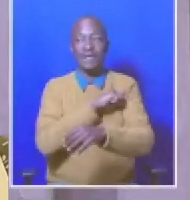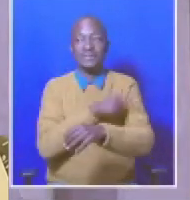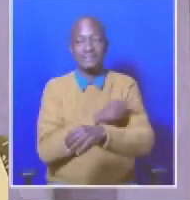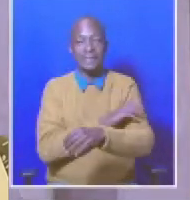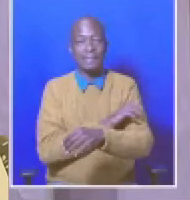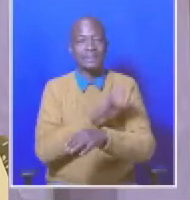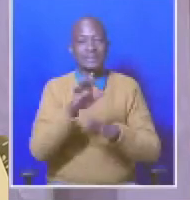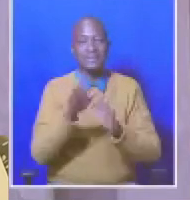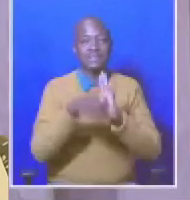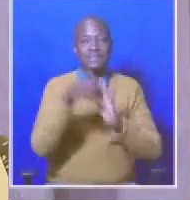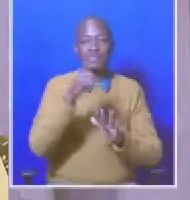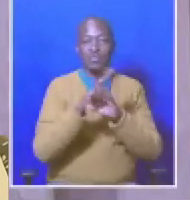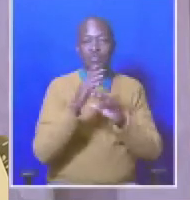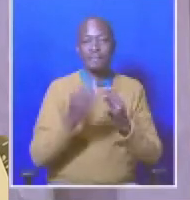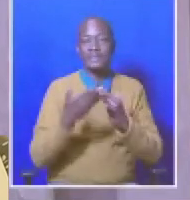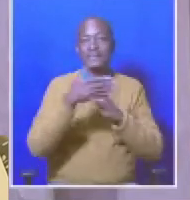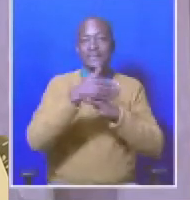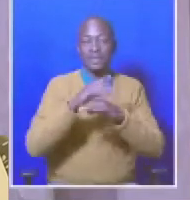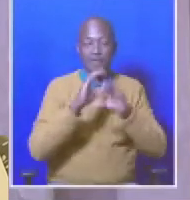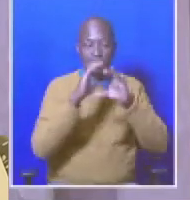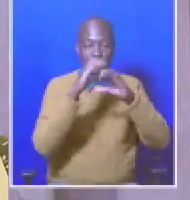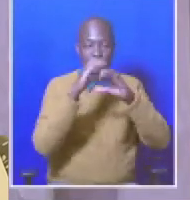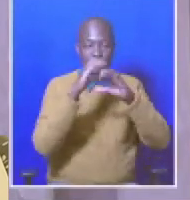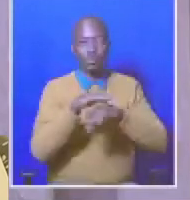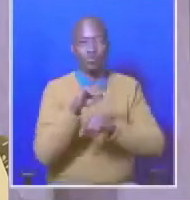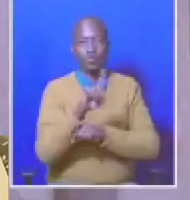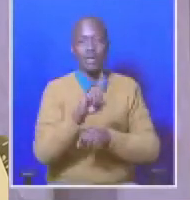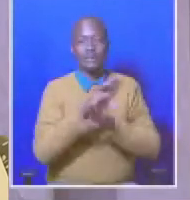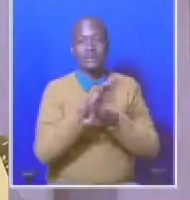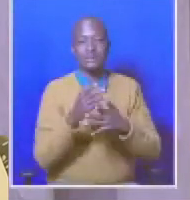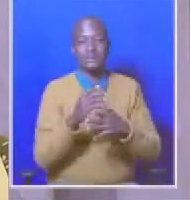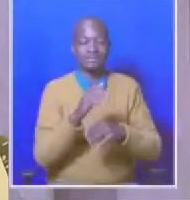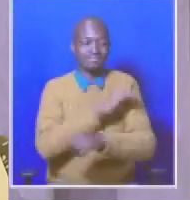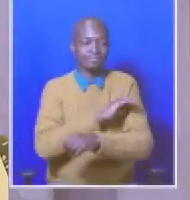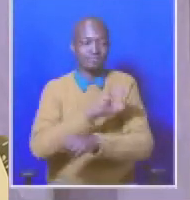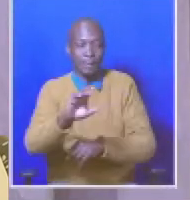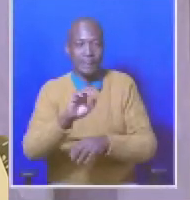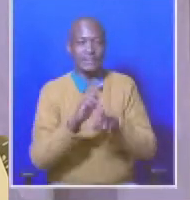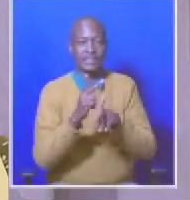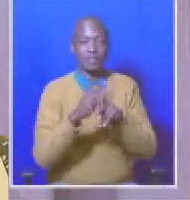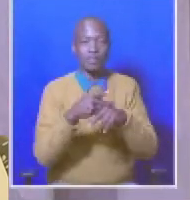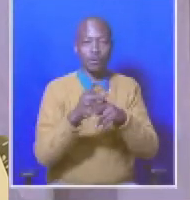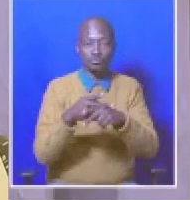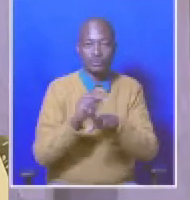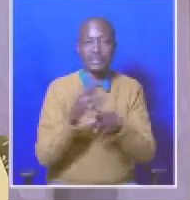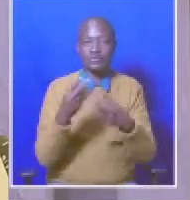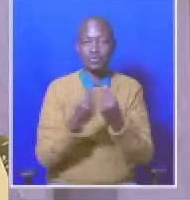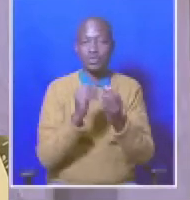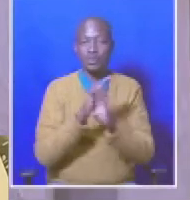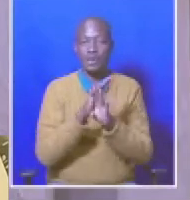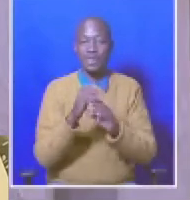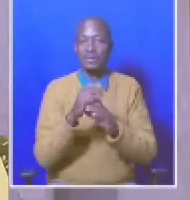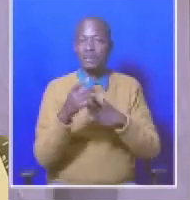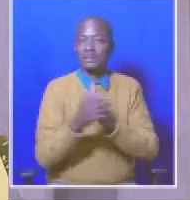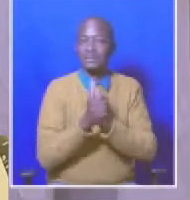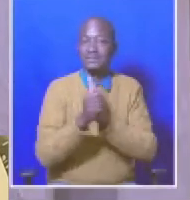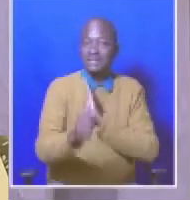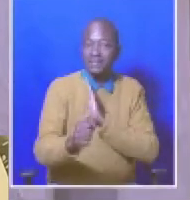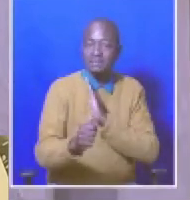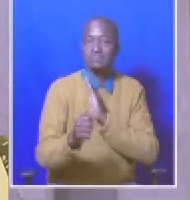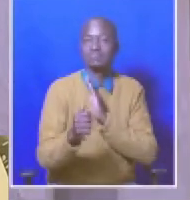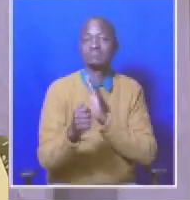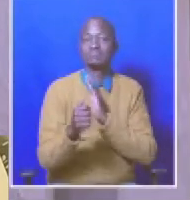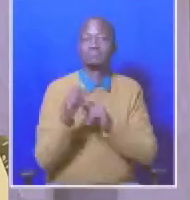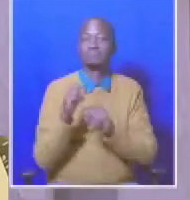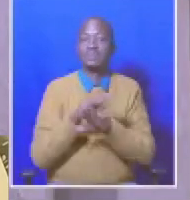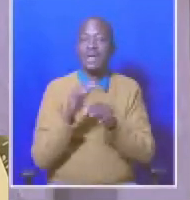interventions that is focused on capacitating producers with skills requisite